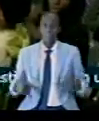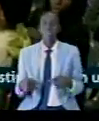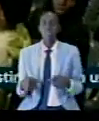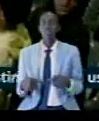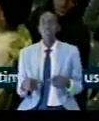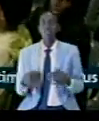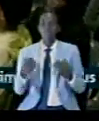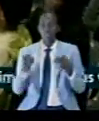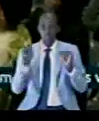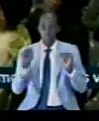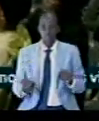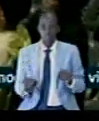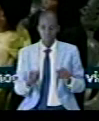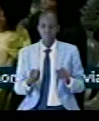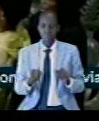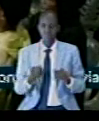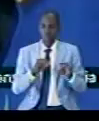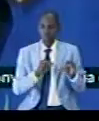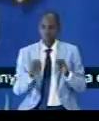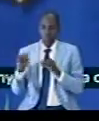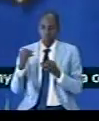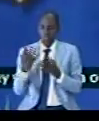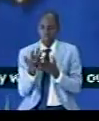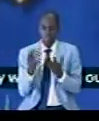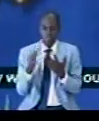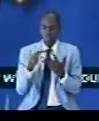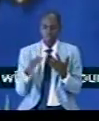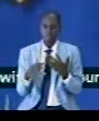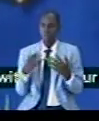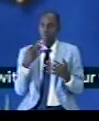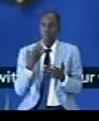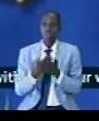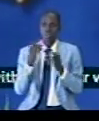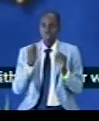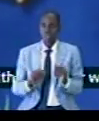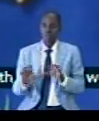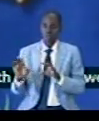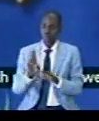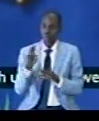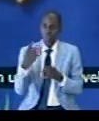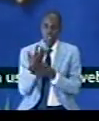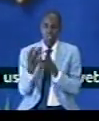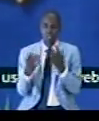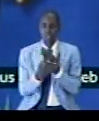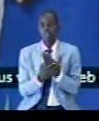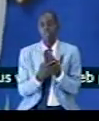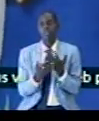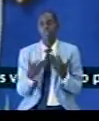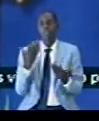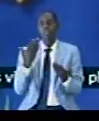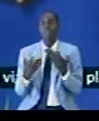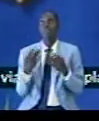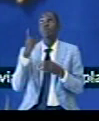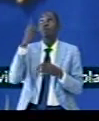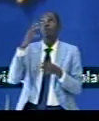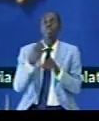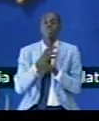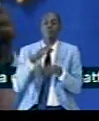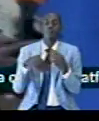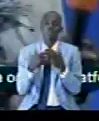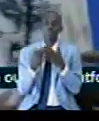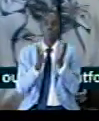both fingers, all my fingers, I can move them. I can use my palms rightly. May God be all the praise in Jesus'